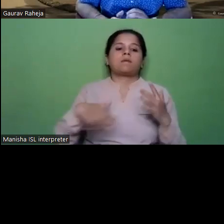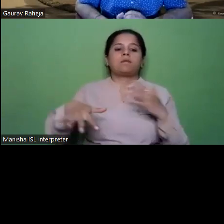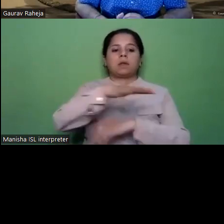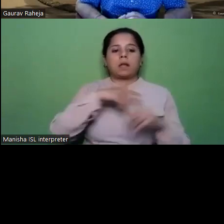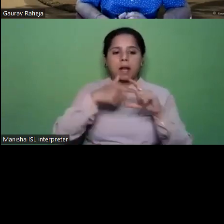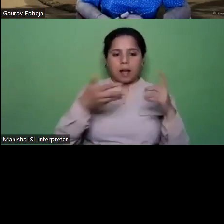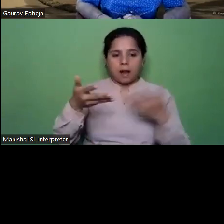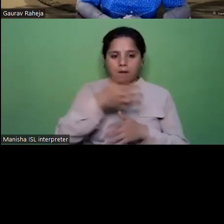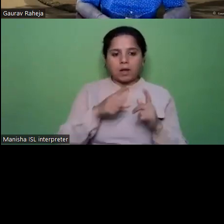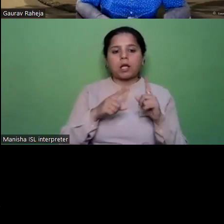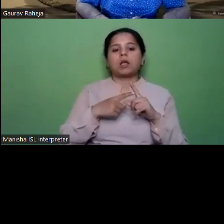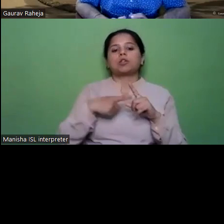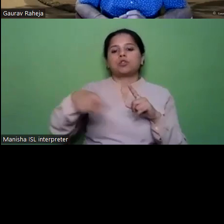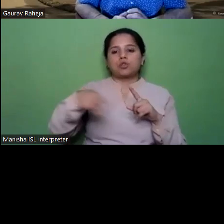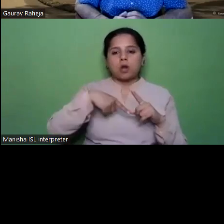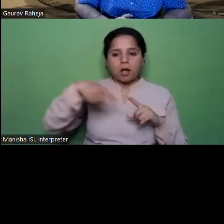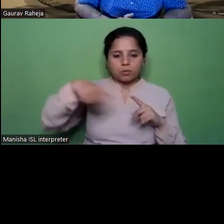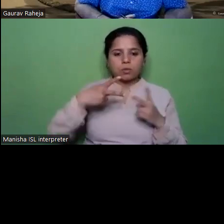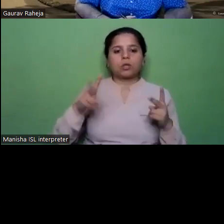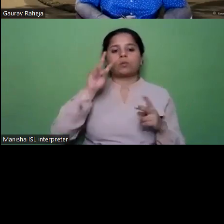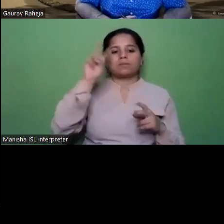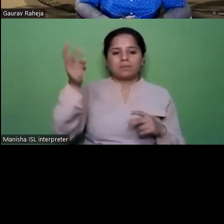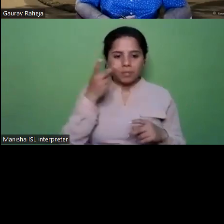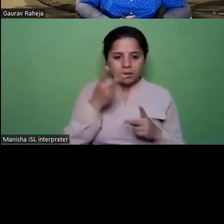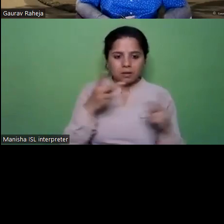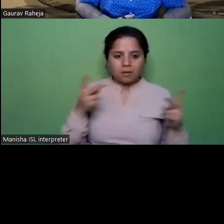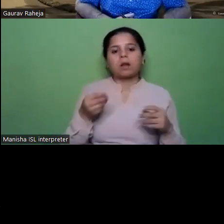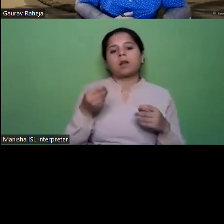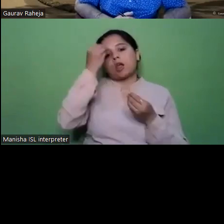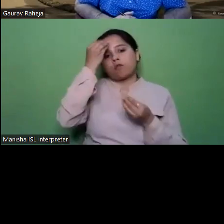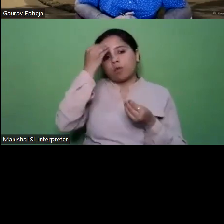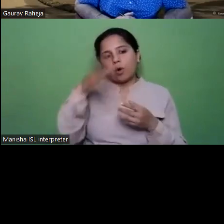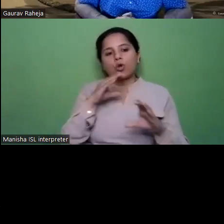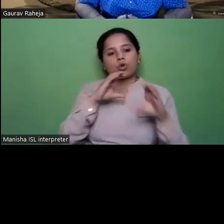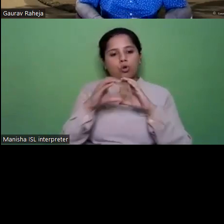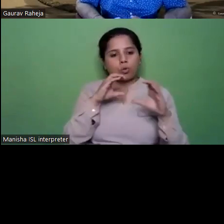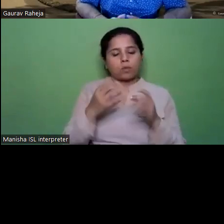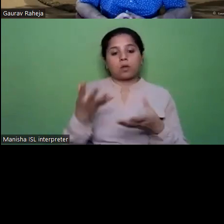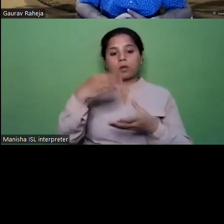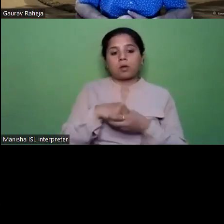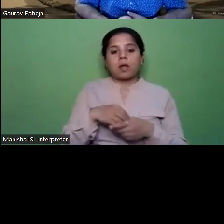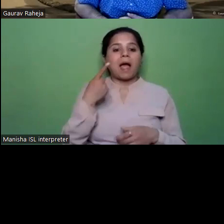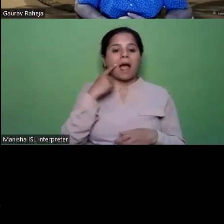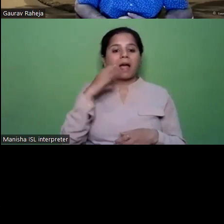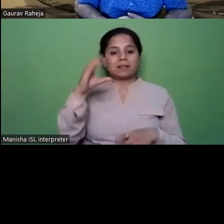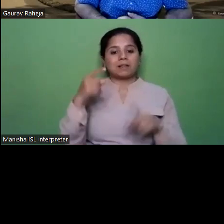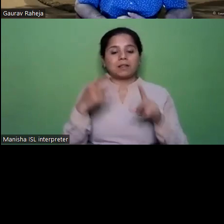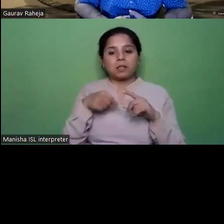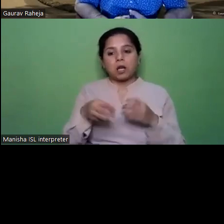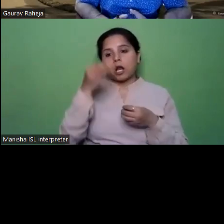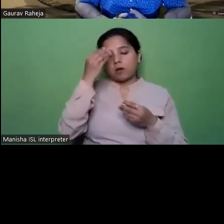to transportation and information and communication, including the ICT, which is the information and